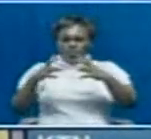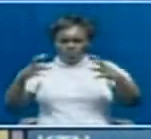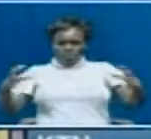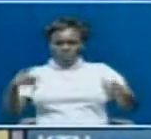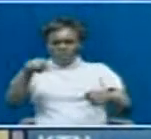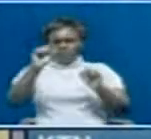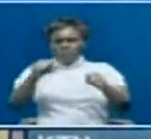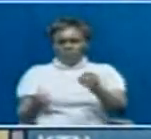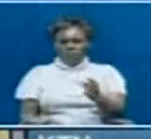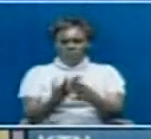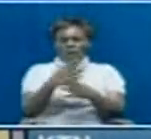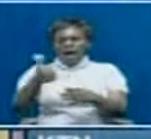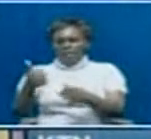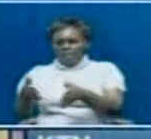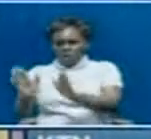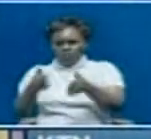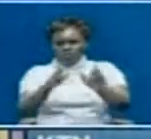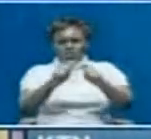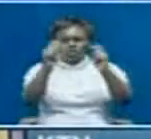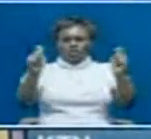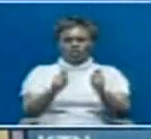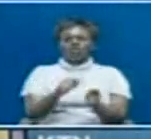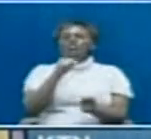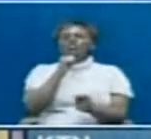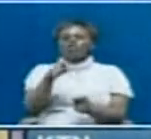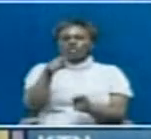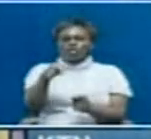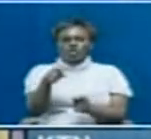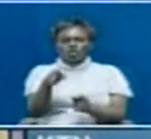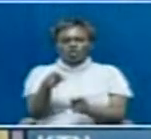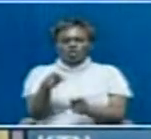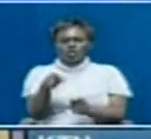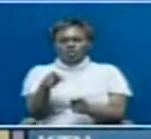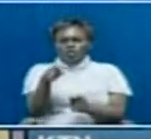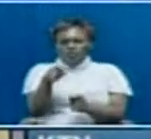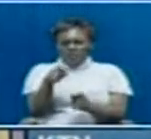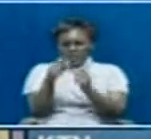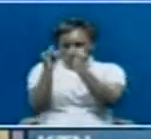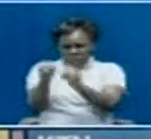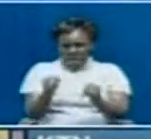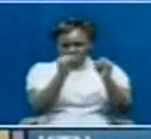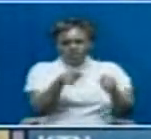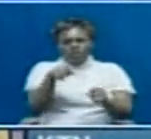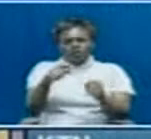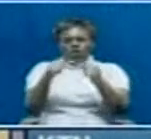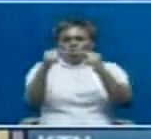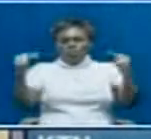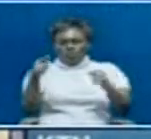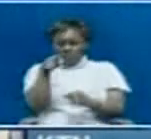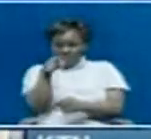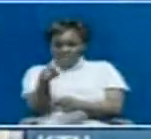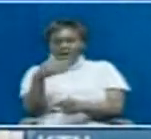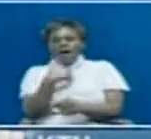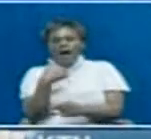can create room for other teams' growth rather than making the league an exclusive entity. There has been opposition towards